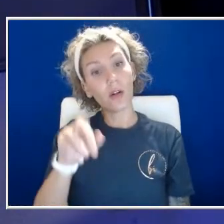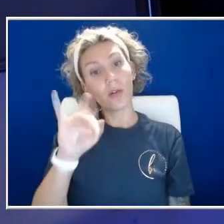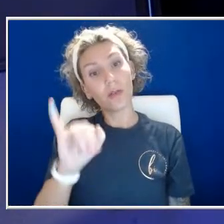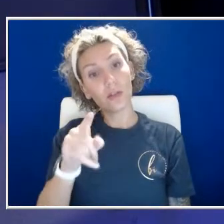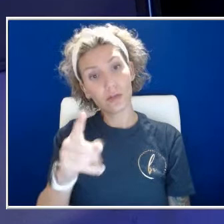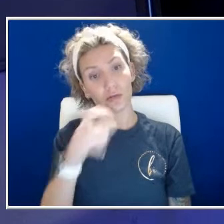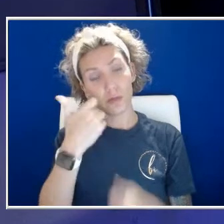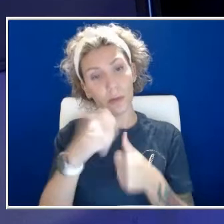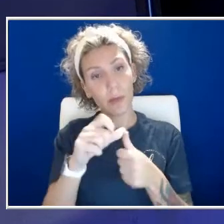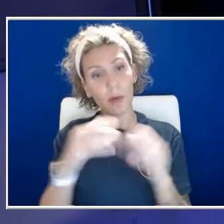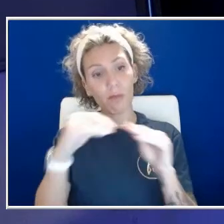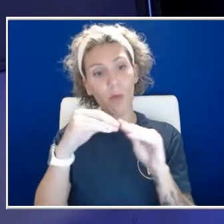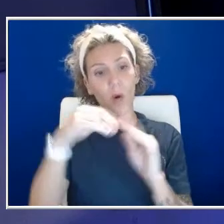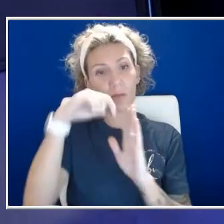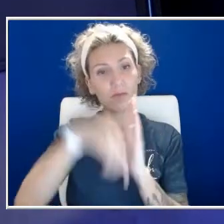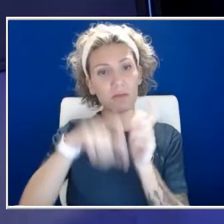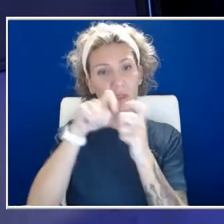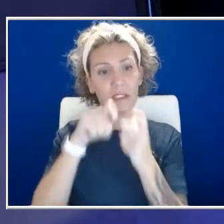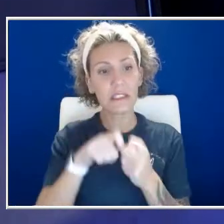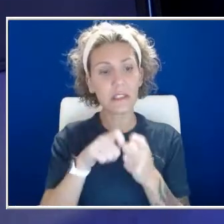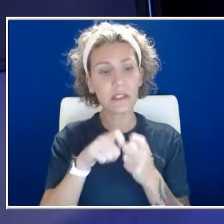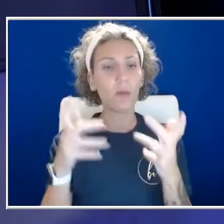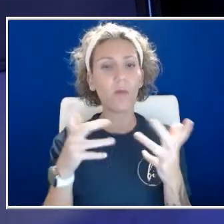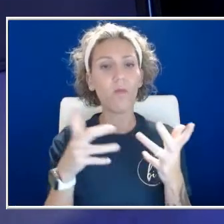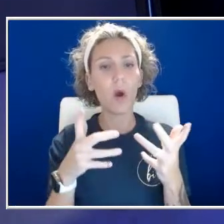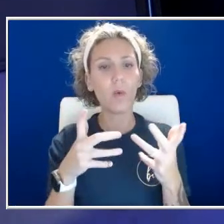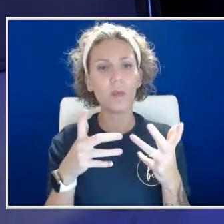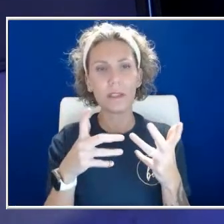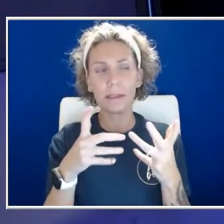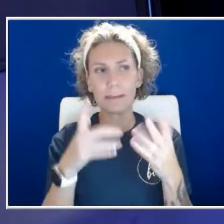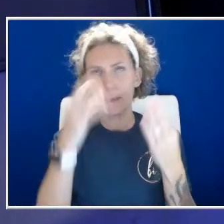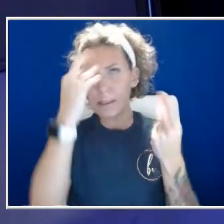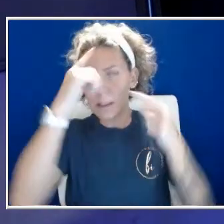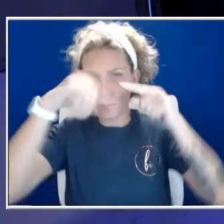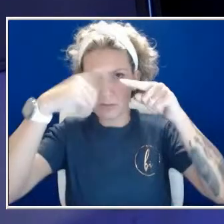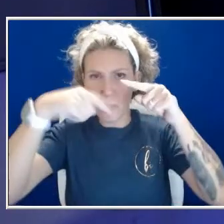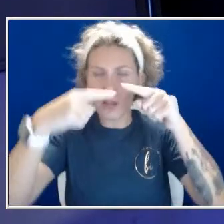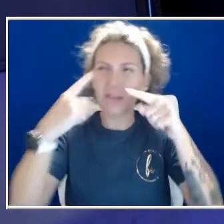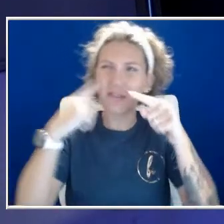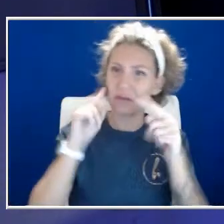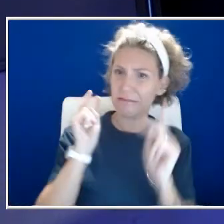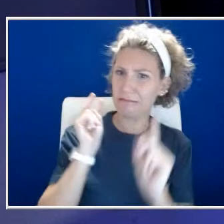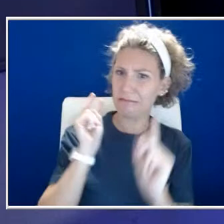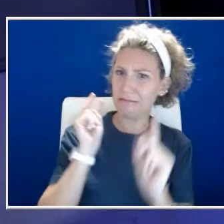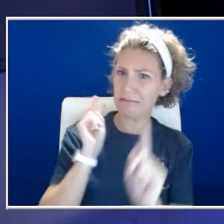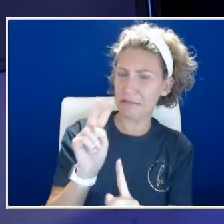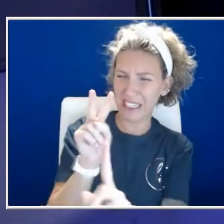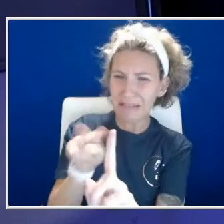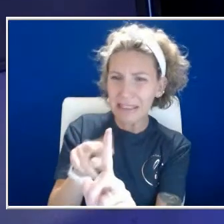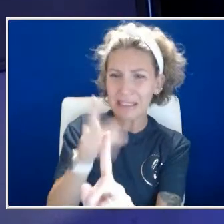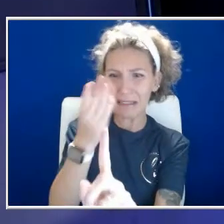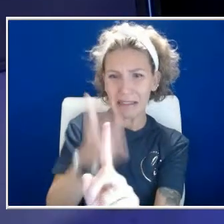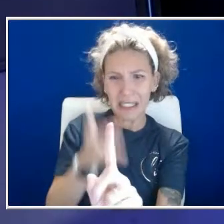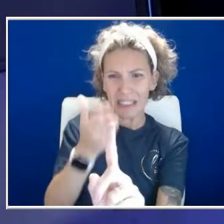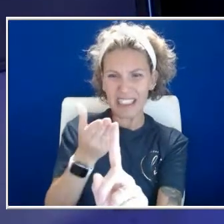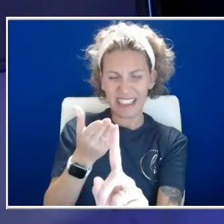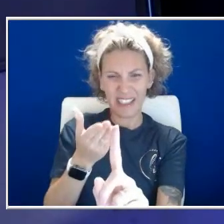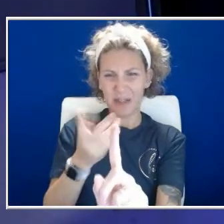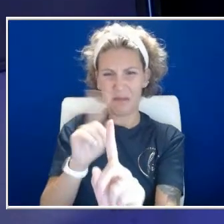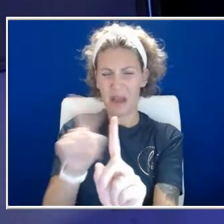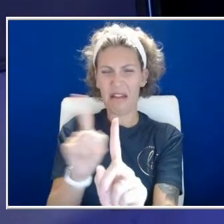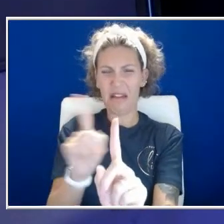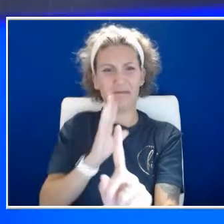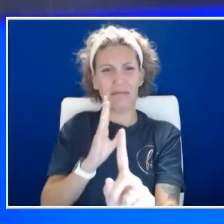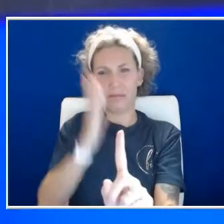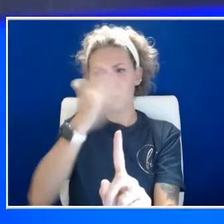detail, just what was going through your mind? You said you could hear him, see him, but you didn't know that anything was out of sorts. Well,